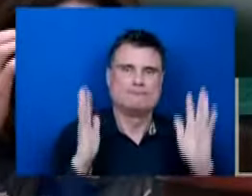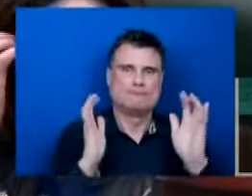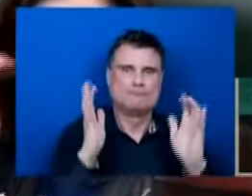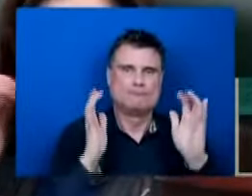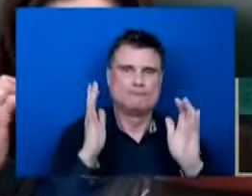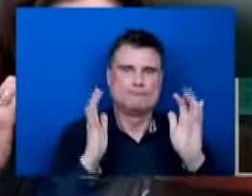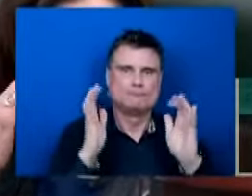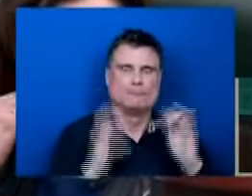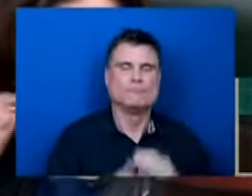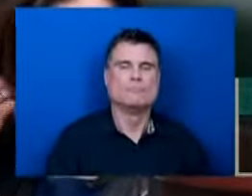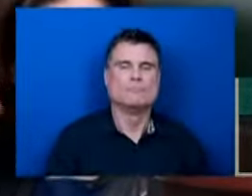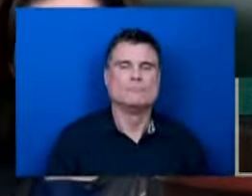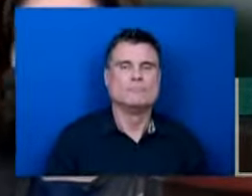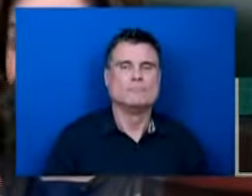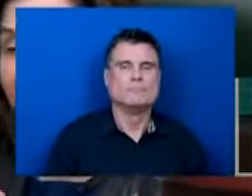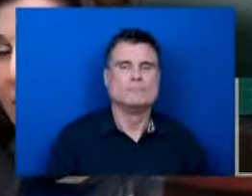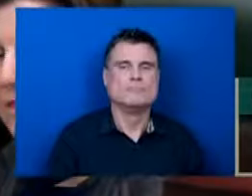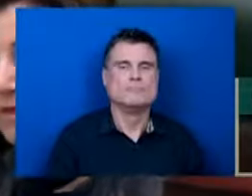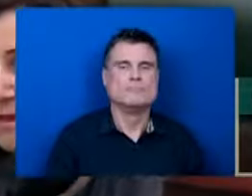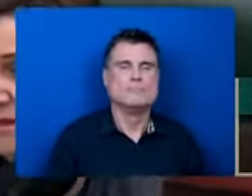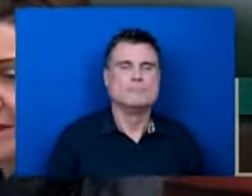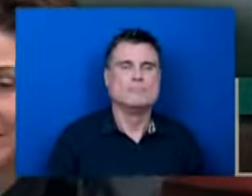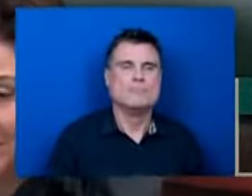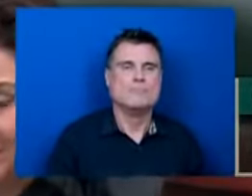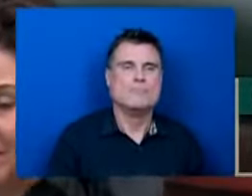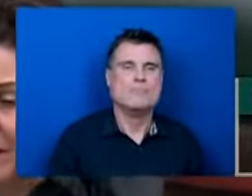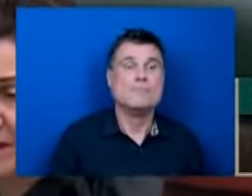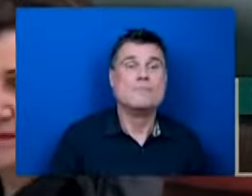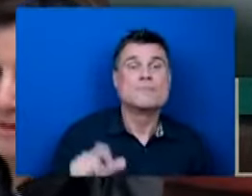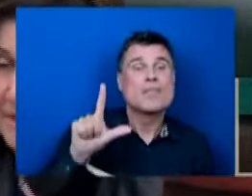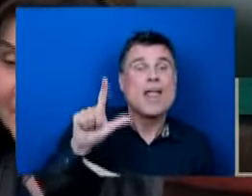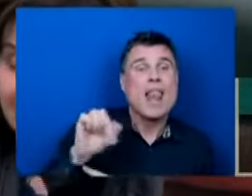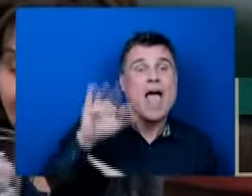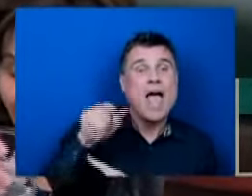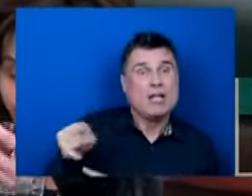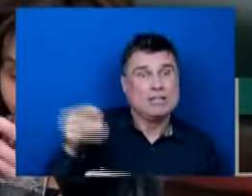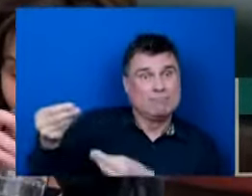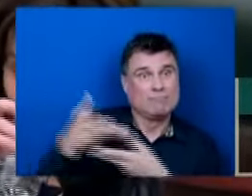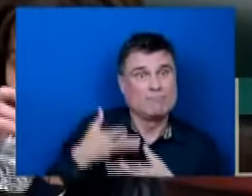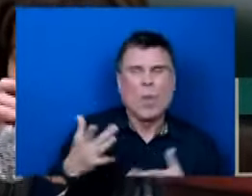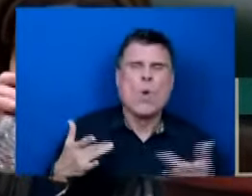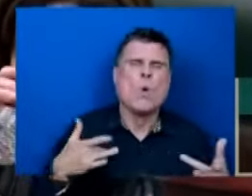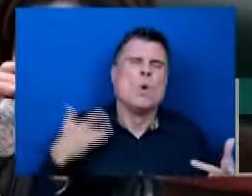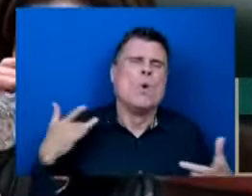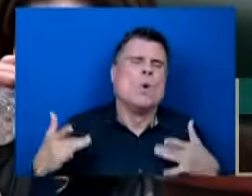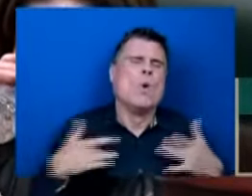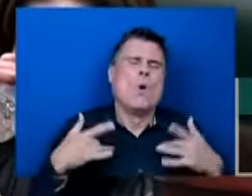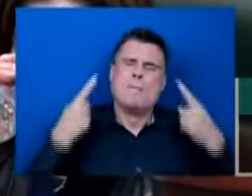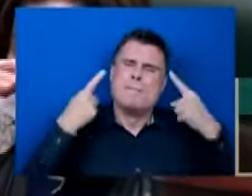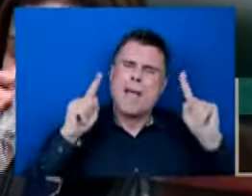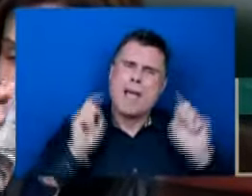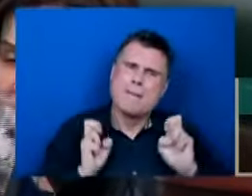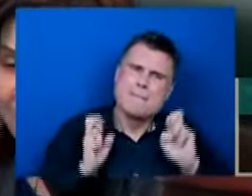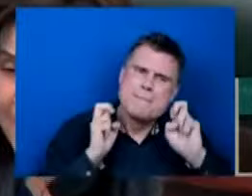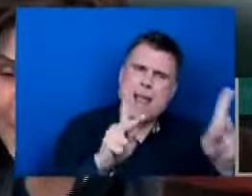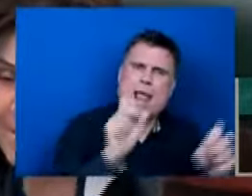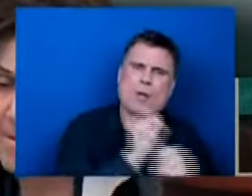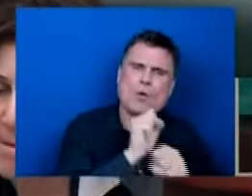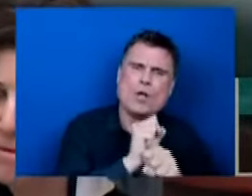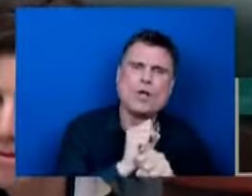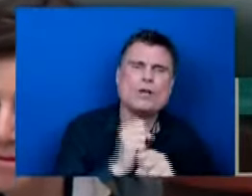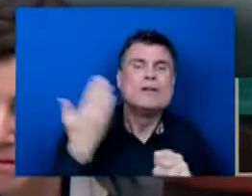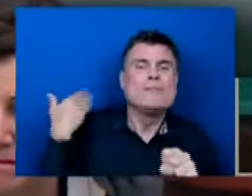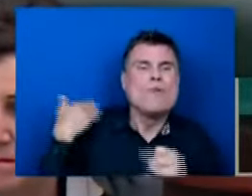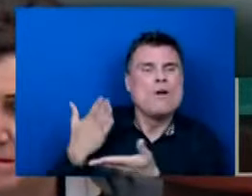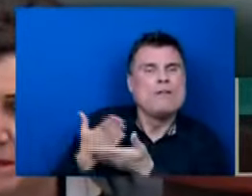He says he's never been more excited to go out on a job. Budget 2022 is for Larry and every